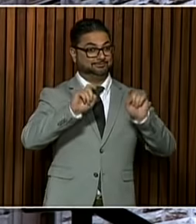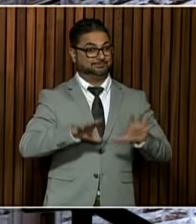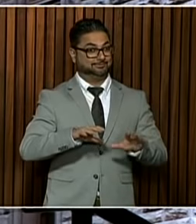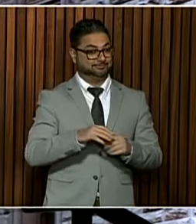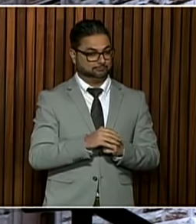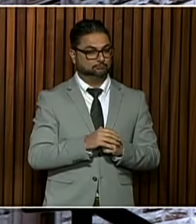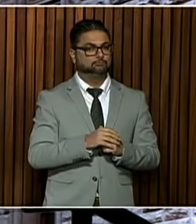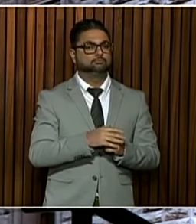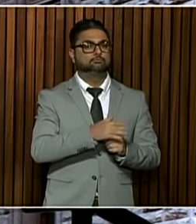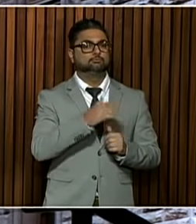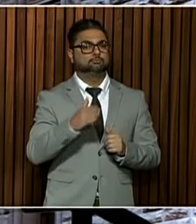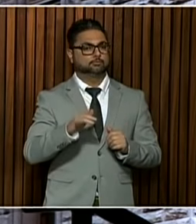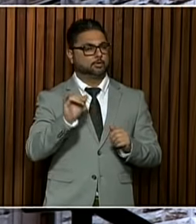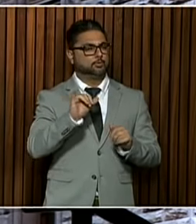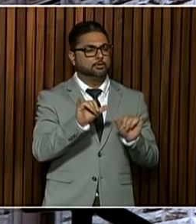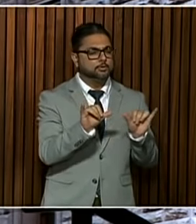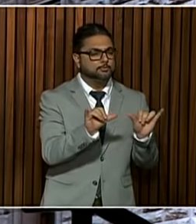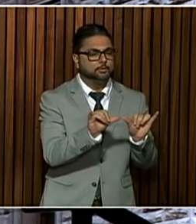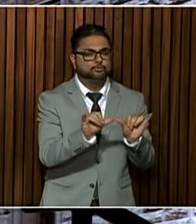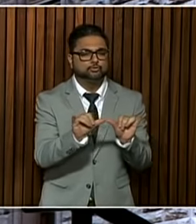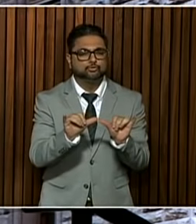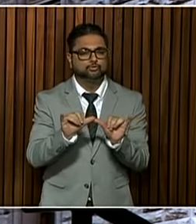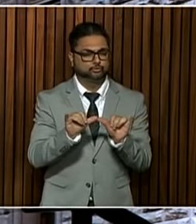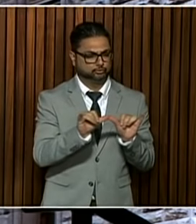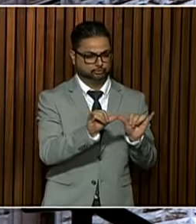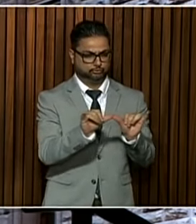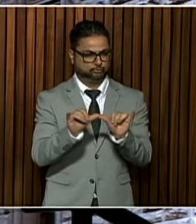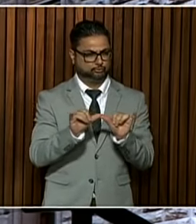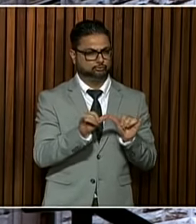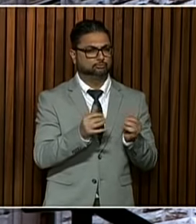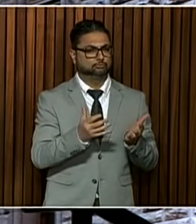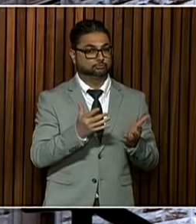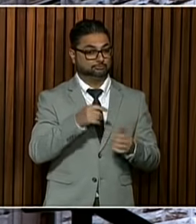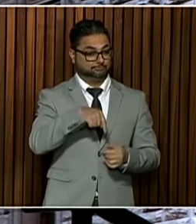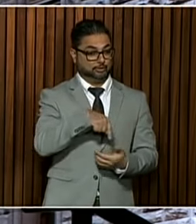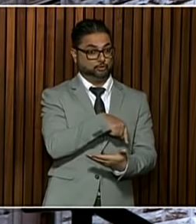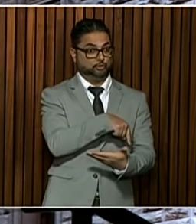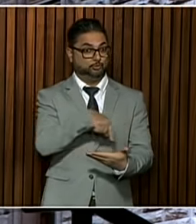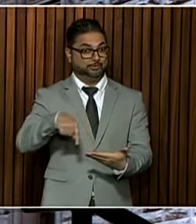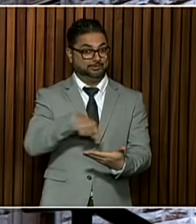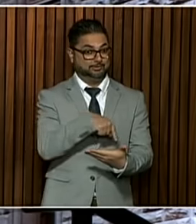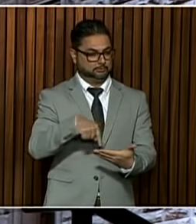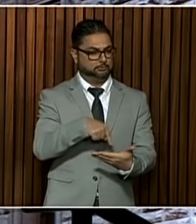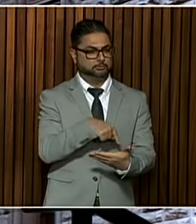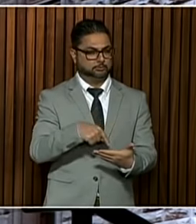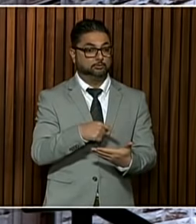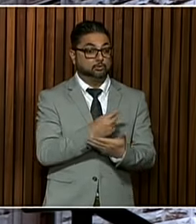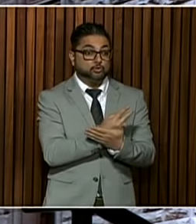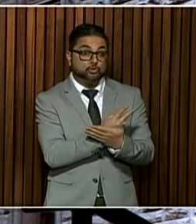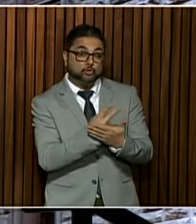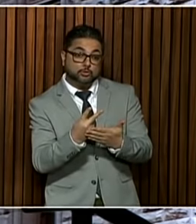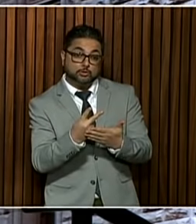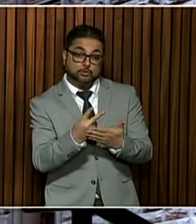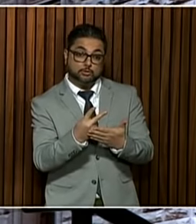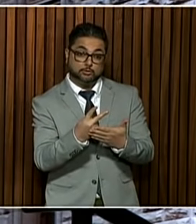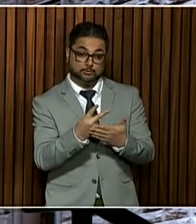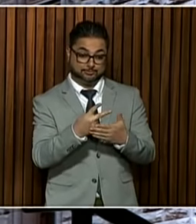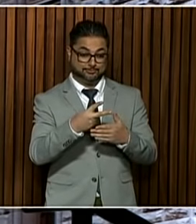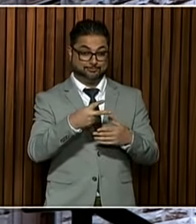doing as we're completing this first week of the 2-week period, as I said, of one of high intensity and